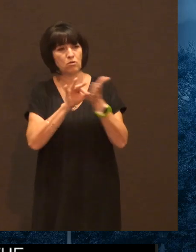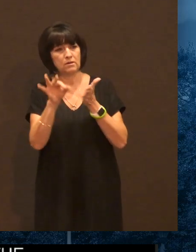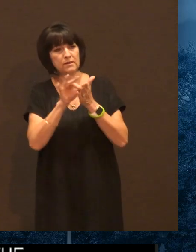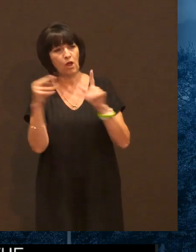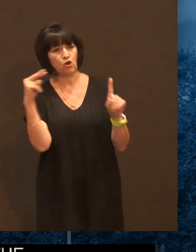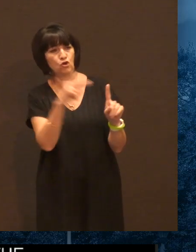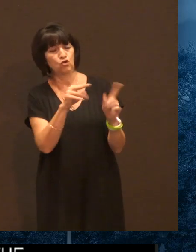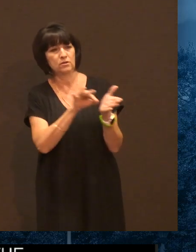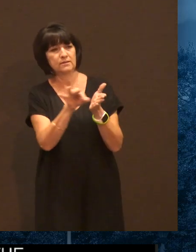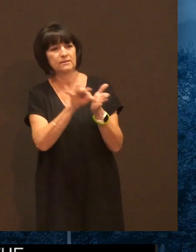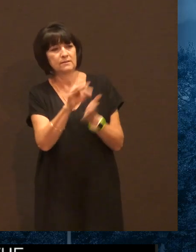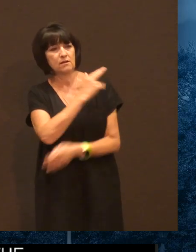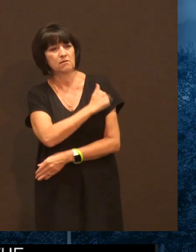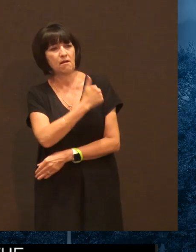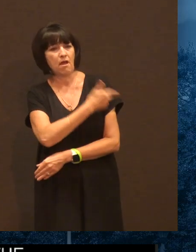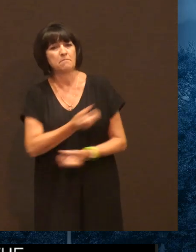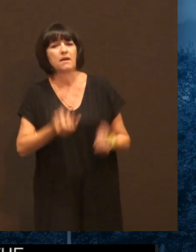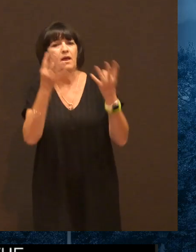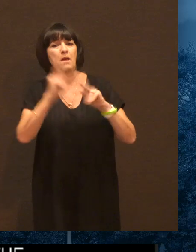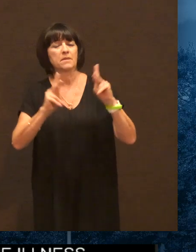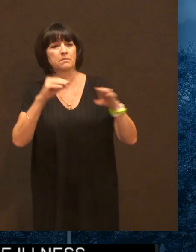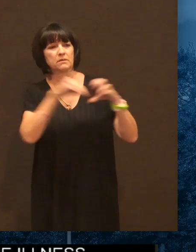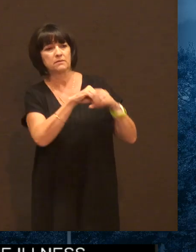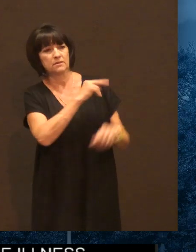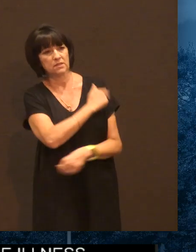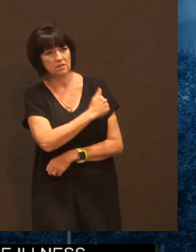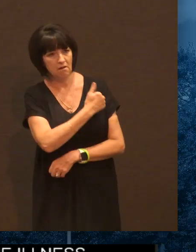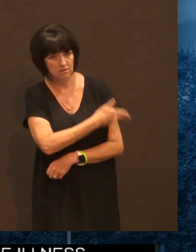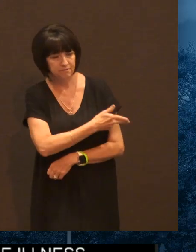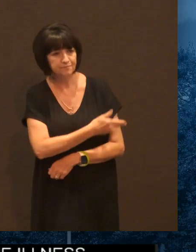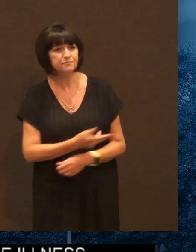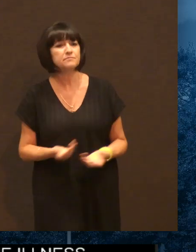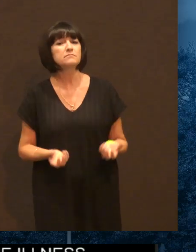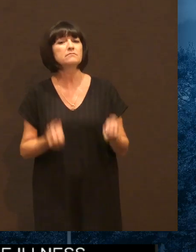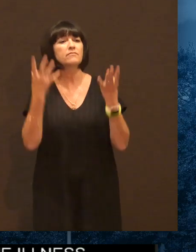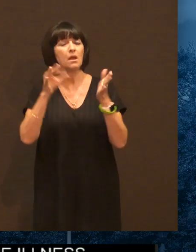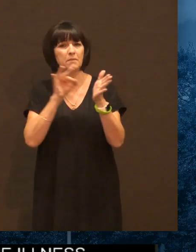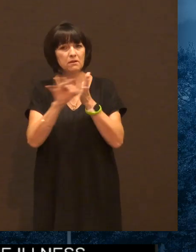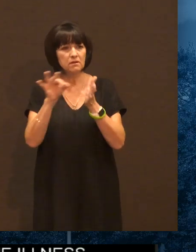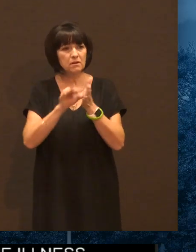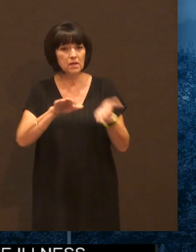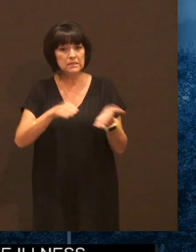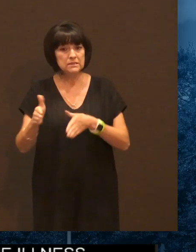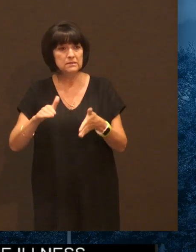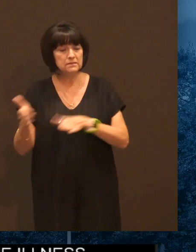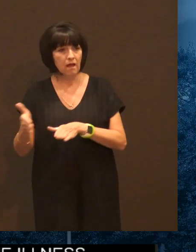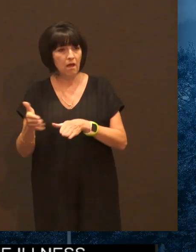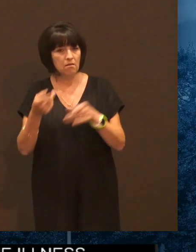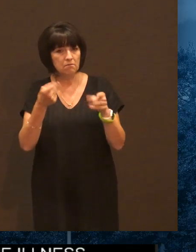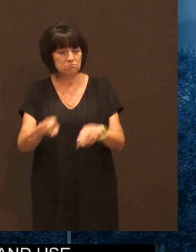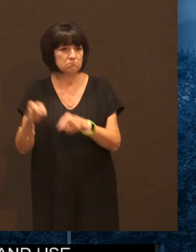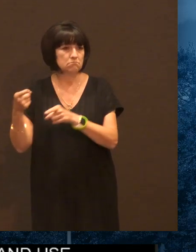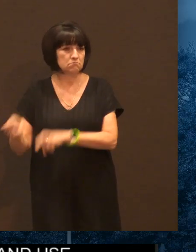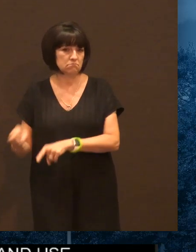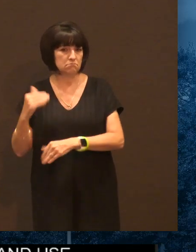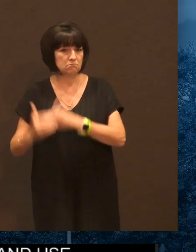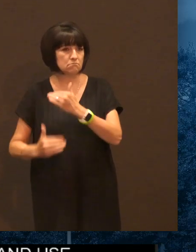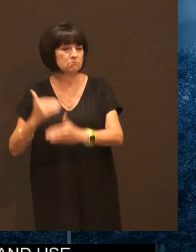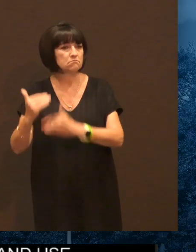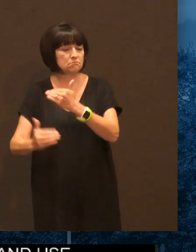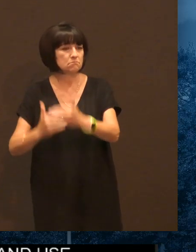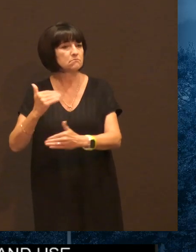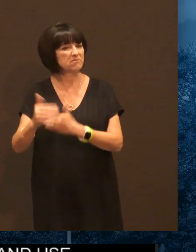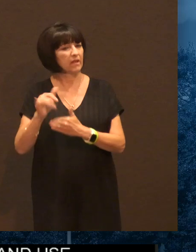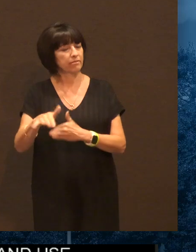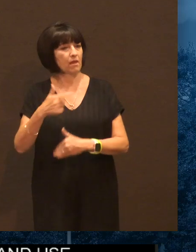rates, and use that as a calculation as to whether our communities are safe